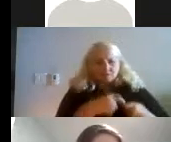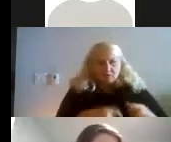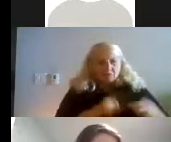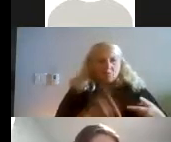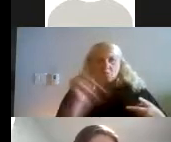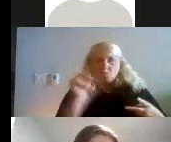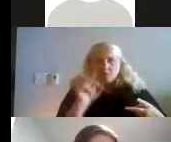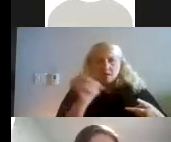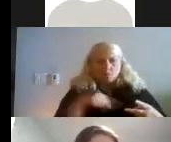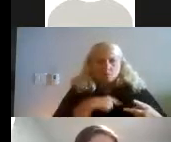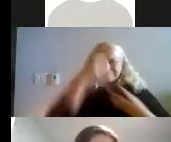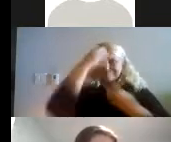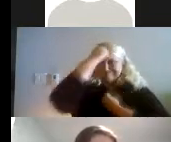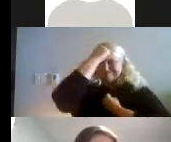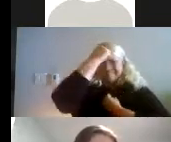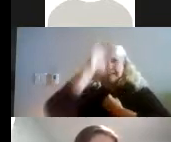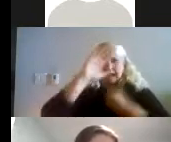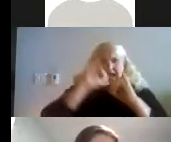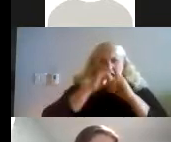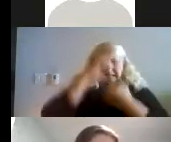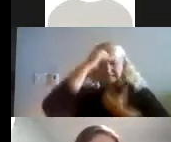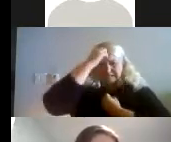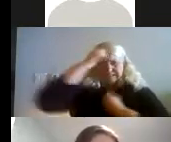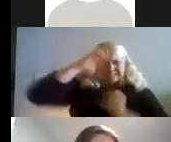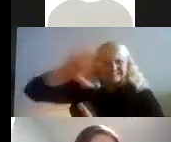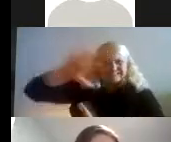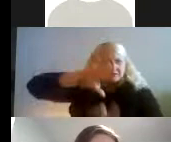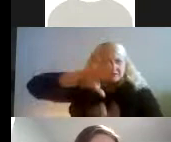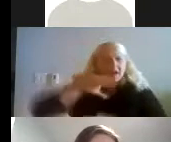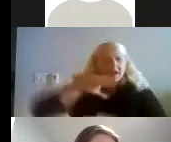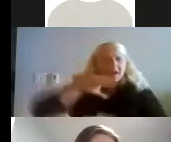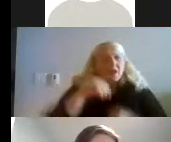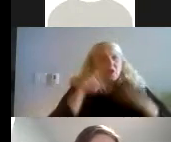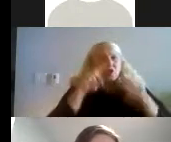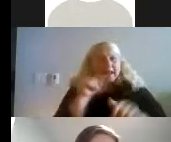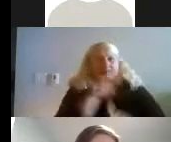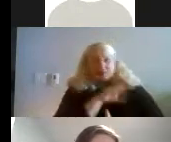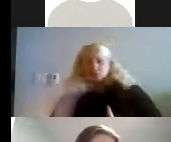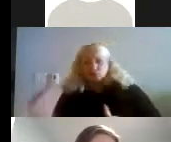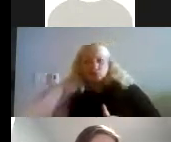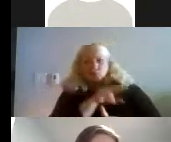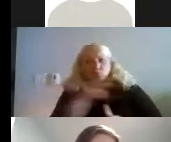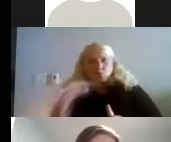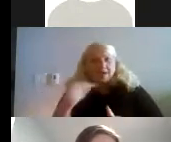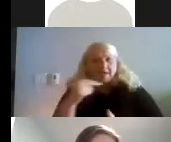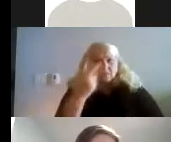as a research team. And we also work from a two-eyed seeing perspective, which is where we're bringing